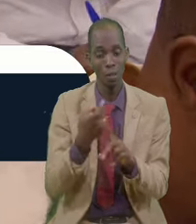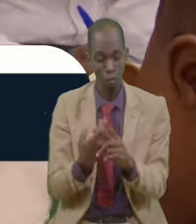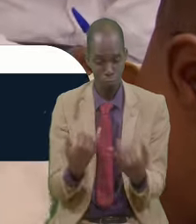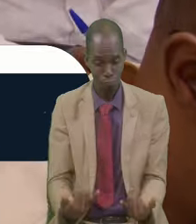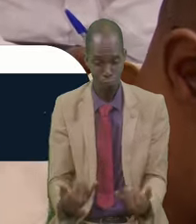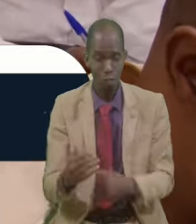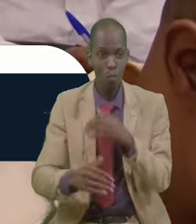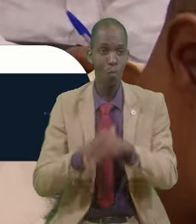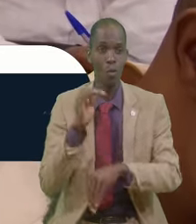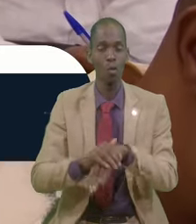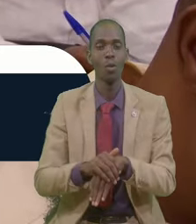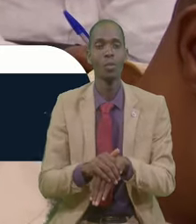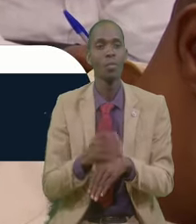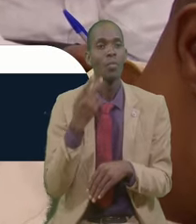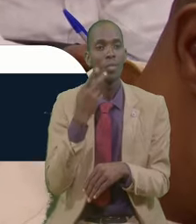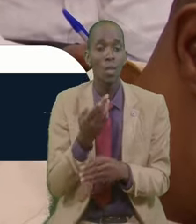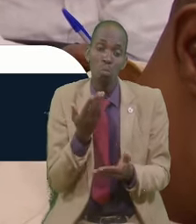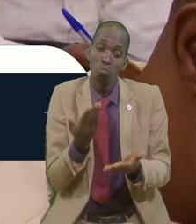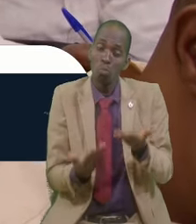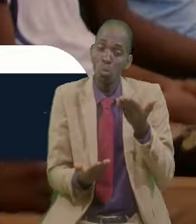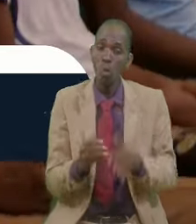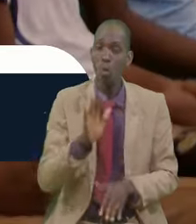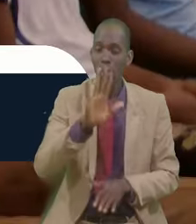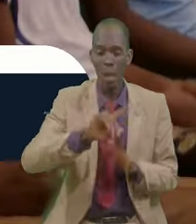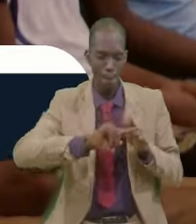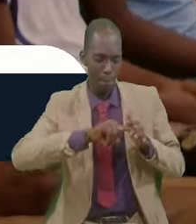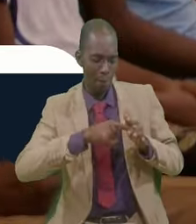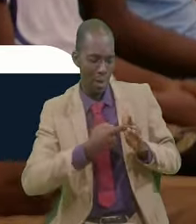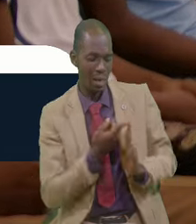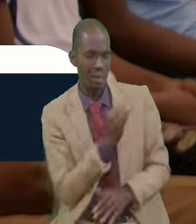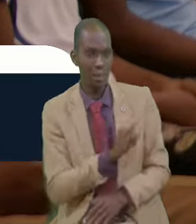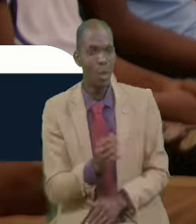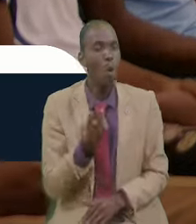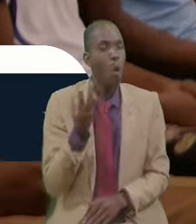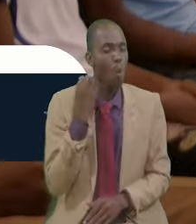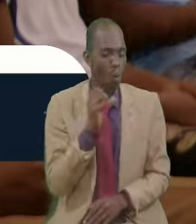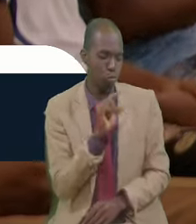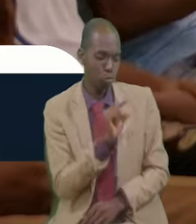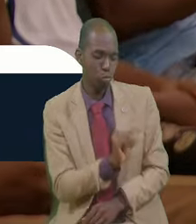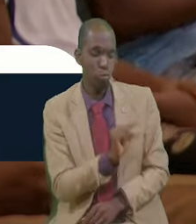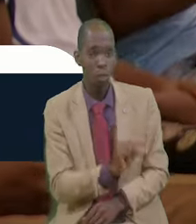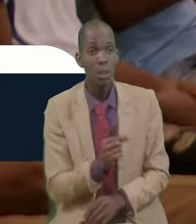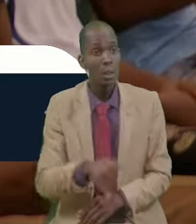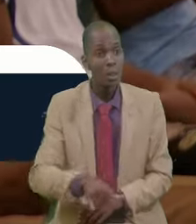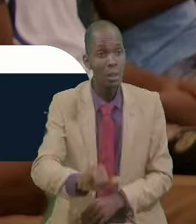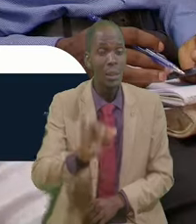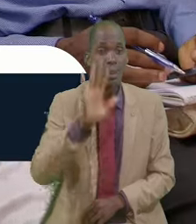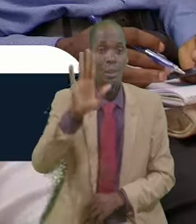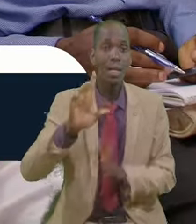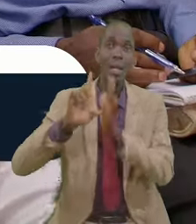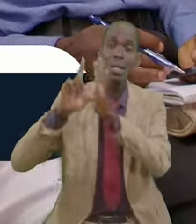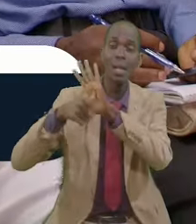of his mind, he says, though thy beginning was small, yet thy latter